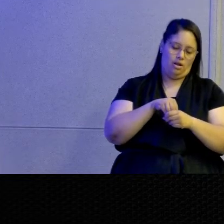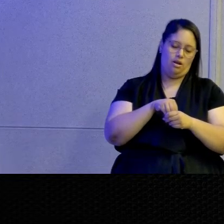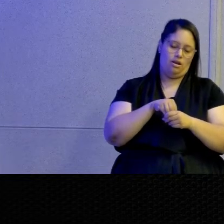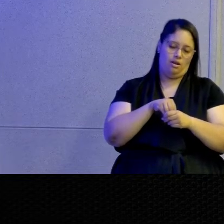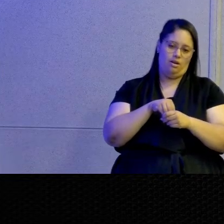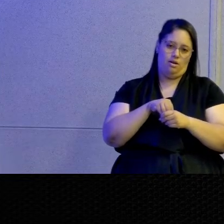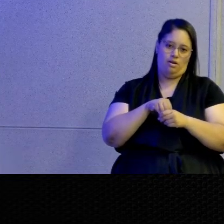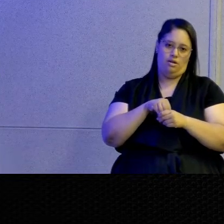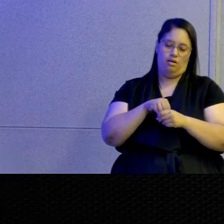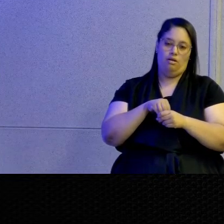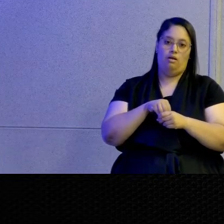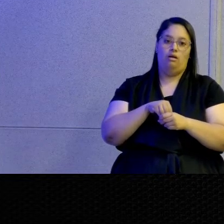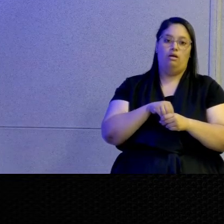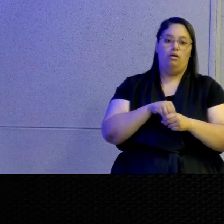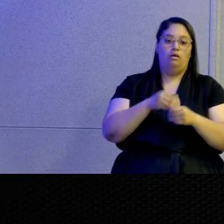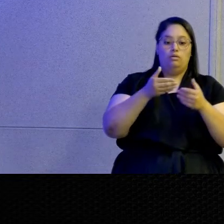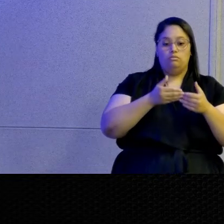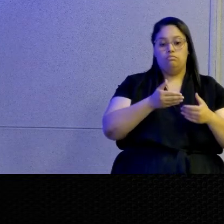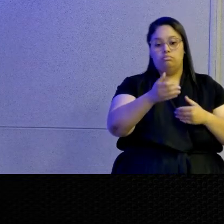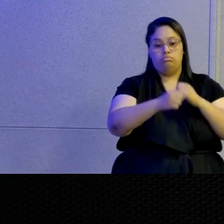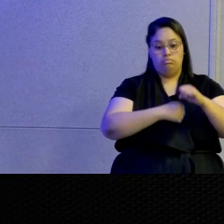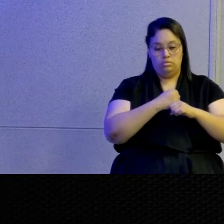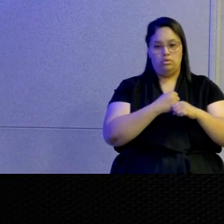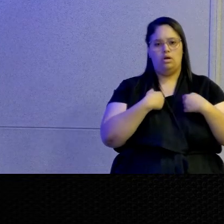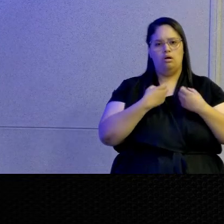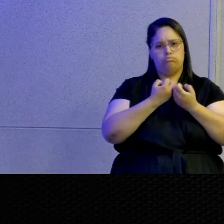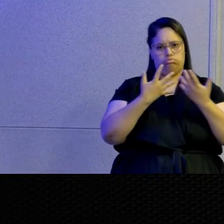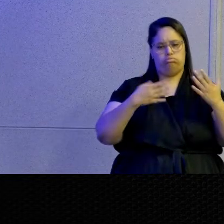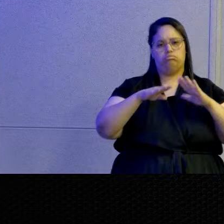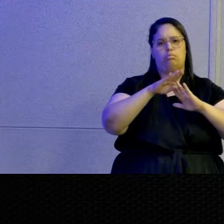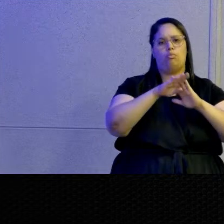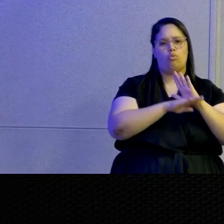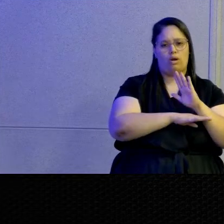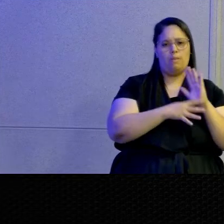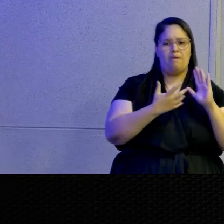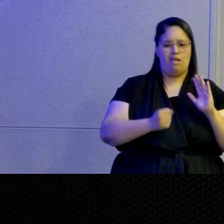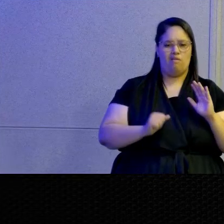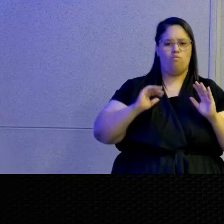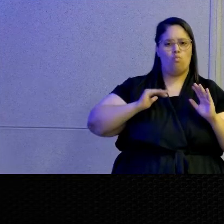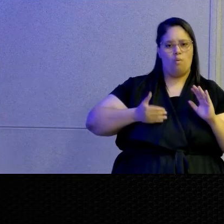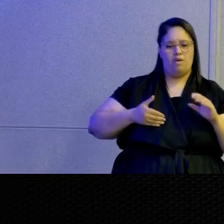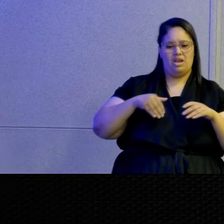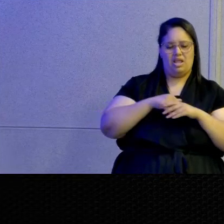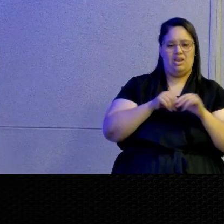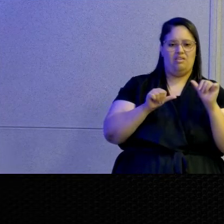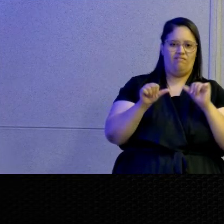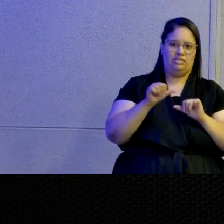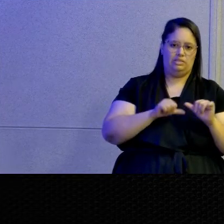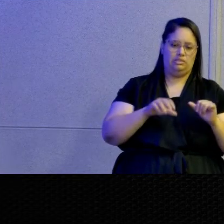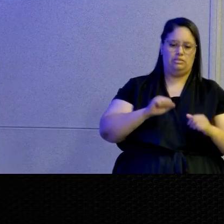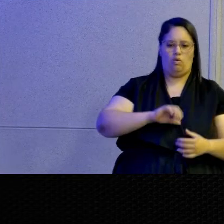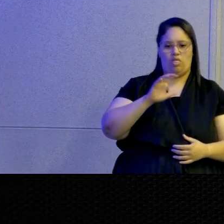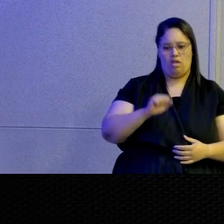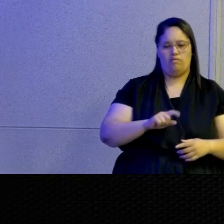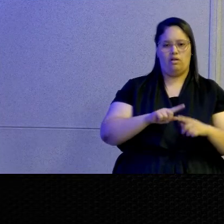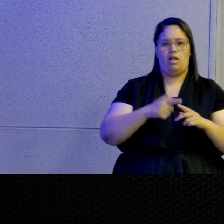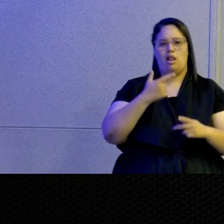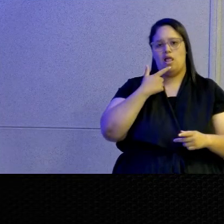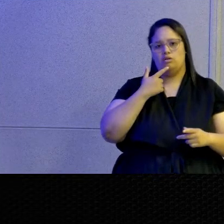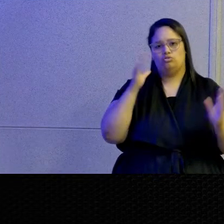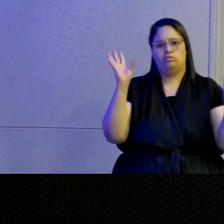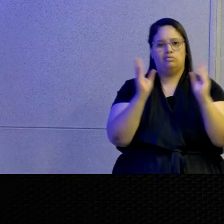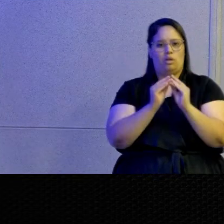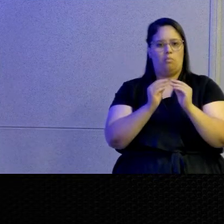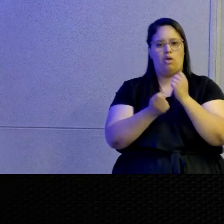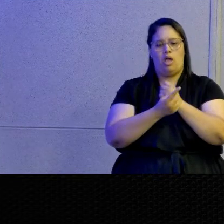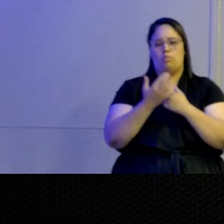And throughout the year, we have programs on women in physics in South Africa, lunch seminars at